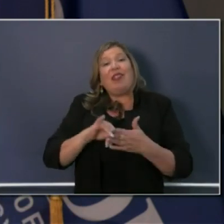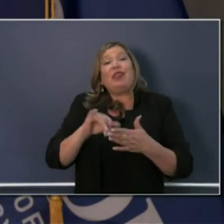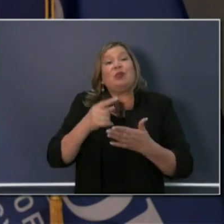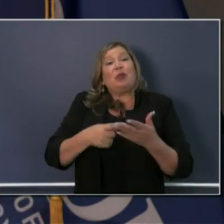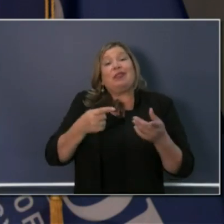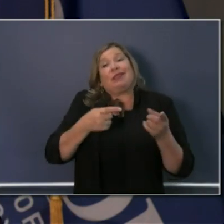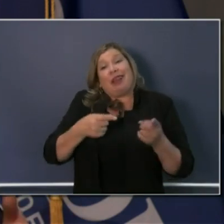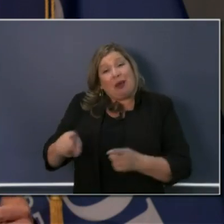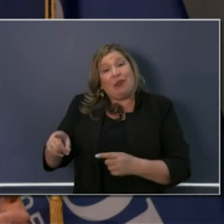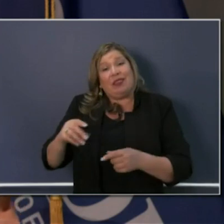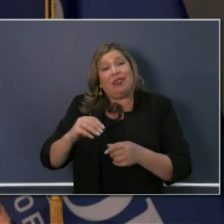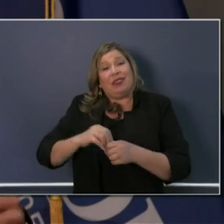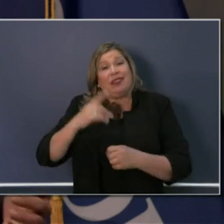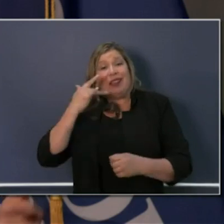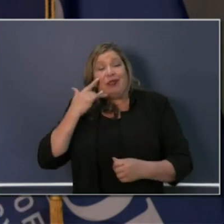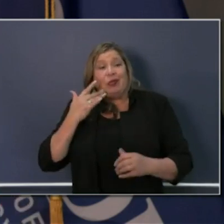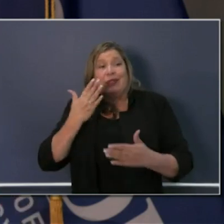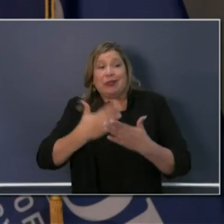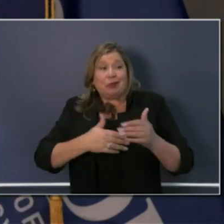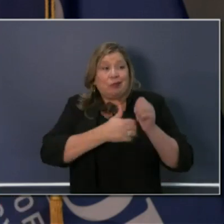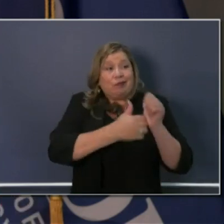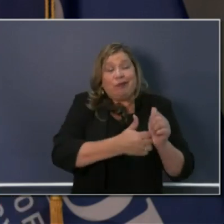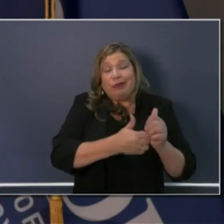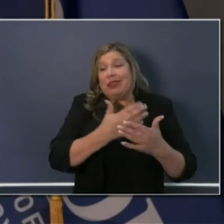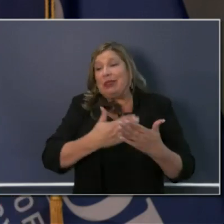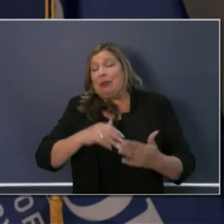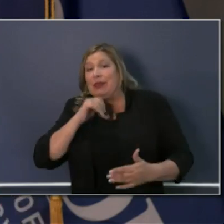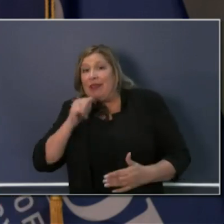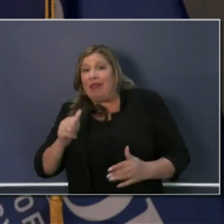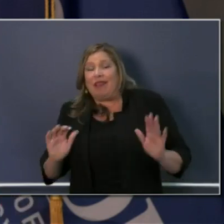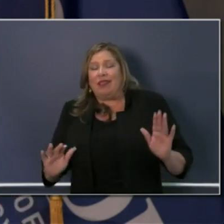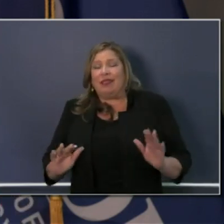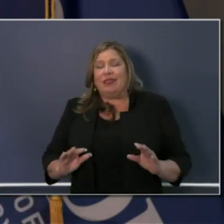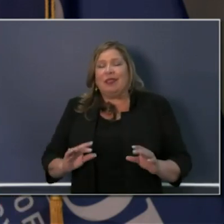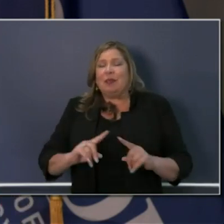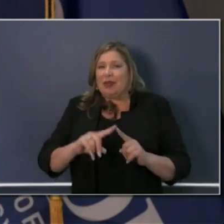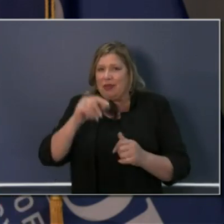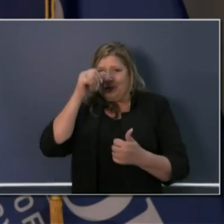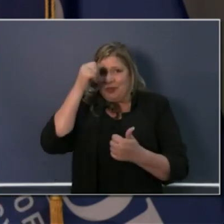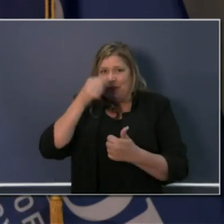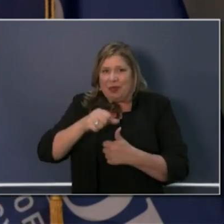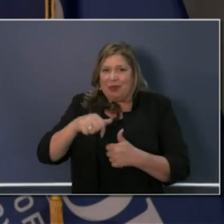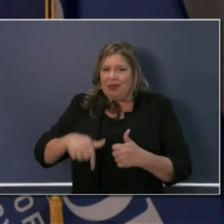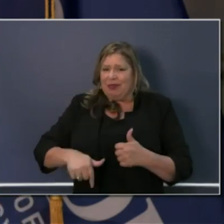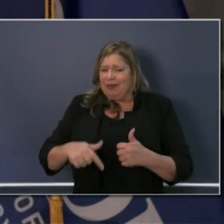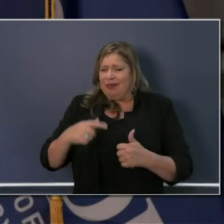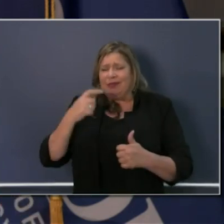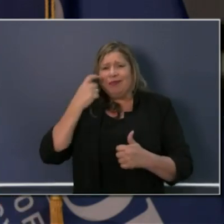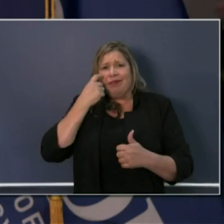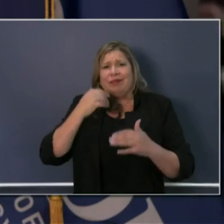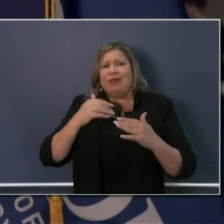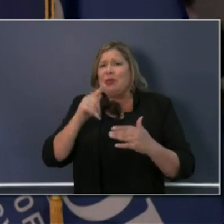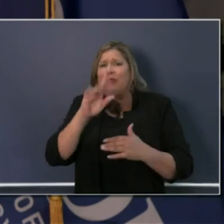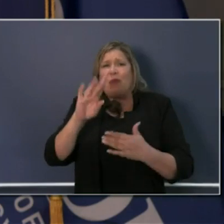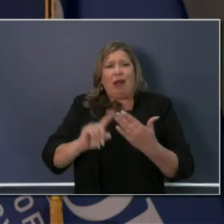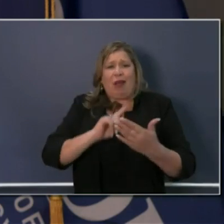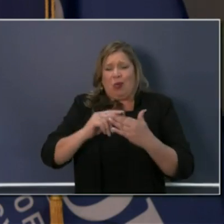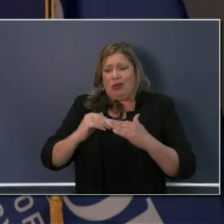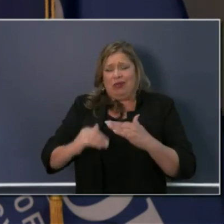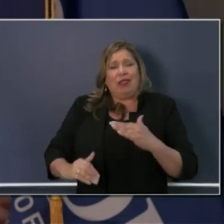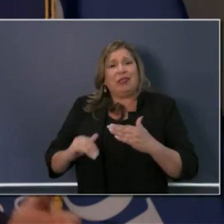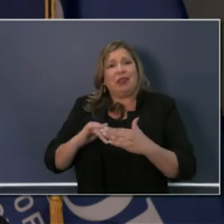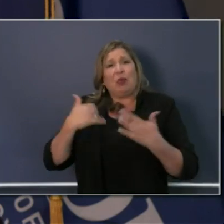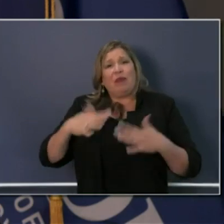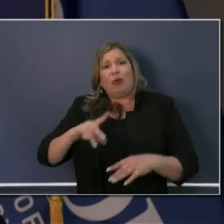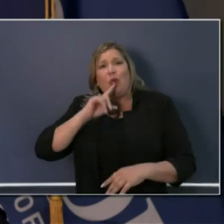California. Again, I'll remind everybody it's been less than 24 hours since our stay-at-home order went into effect. For